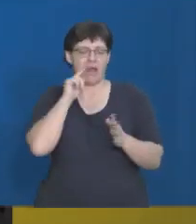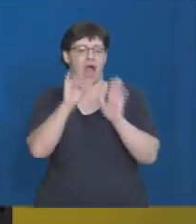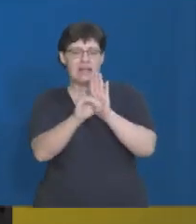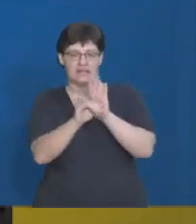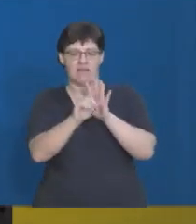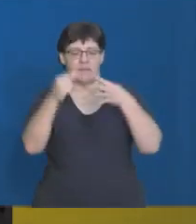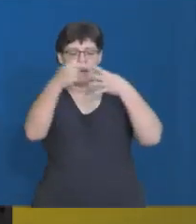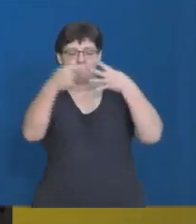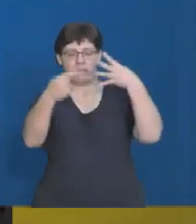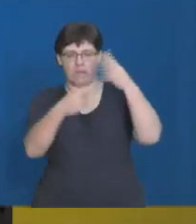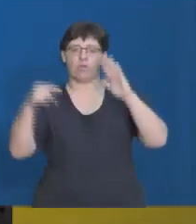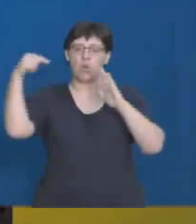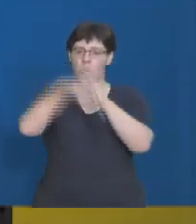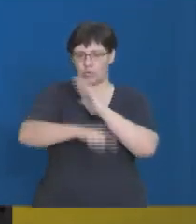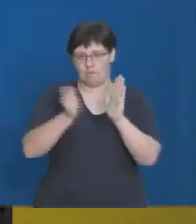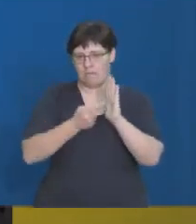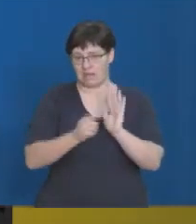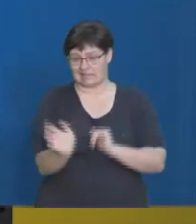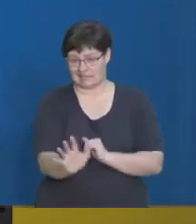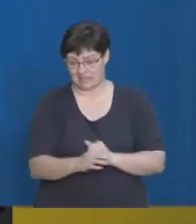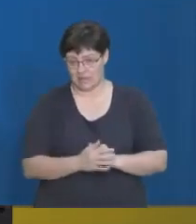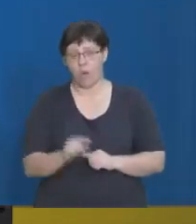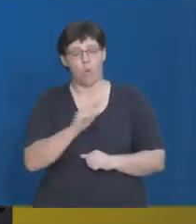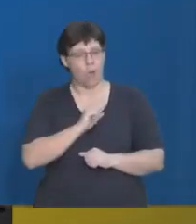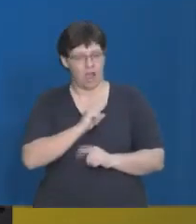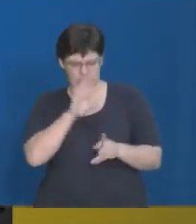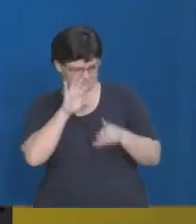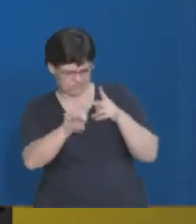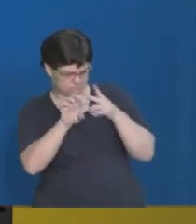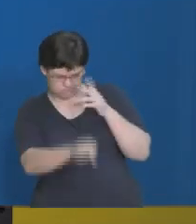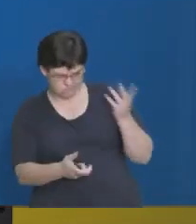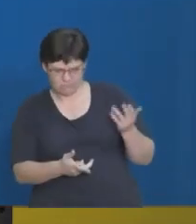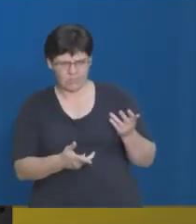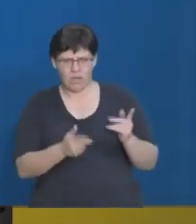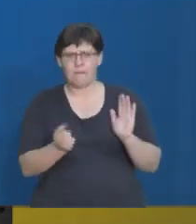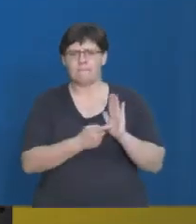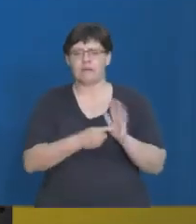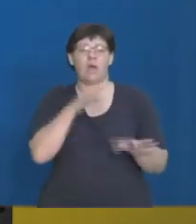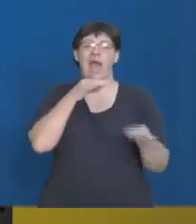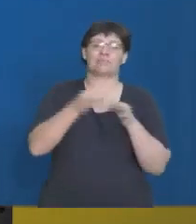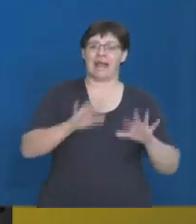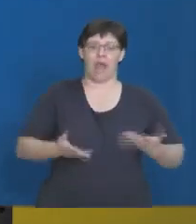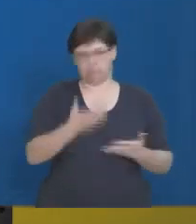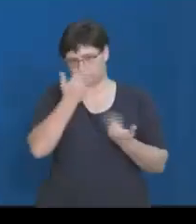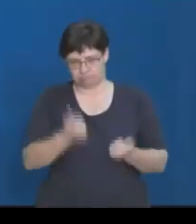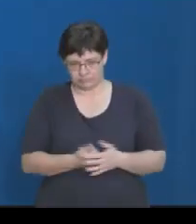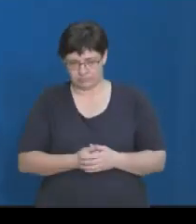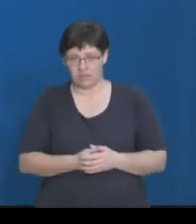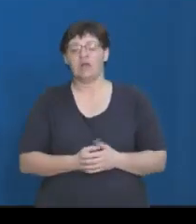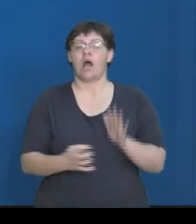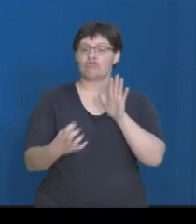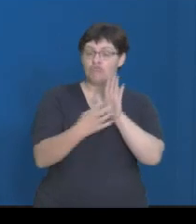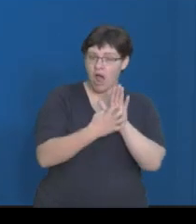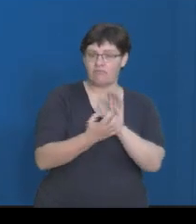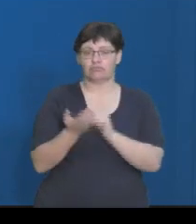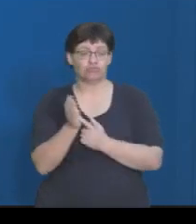that you do not lose any marks there because they are not able to find your explanations. Graphs and